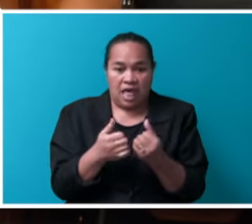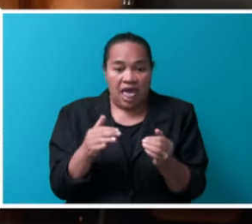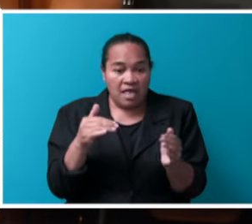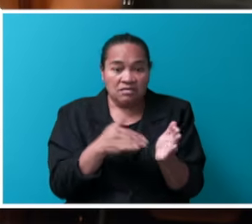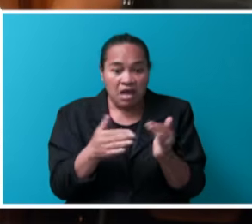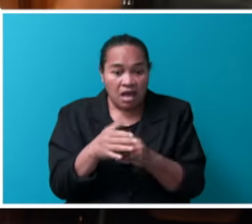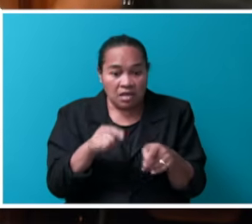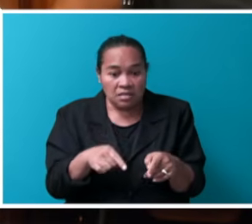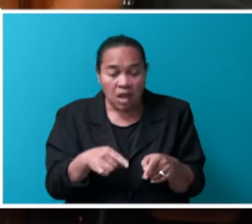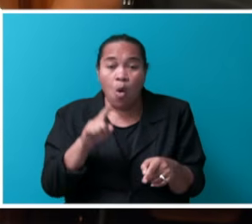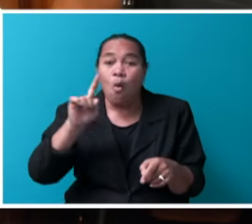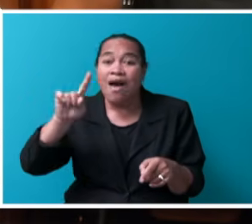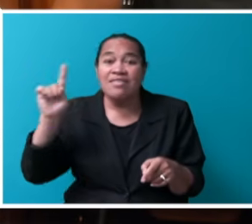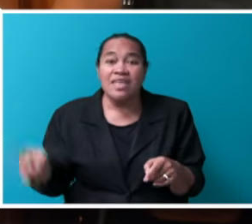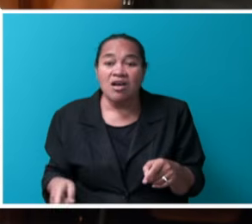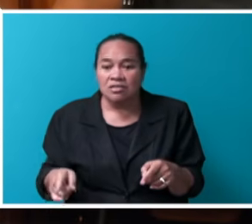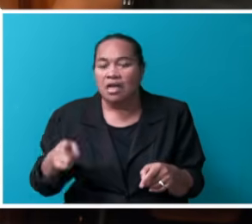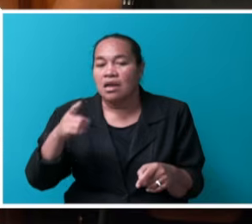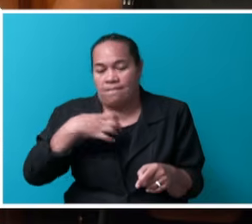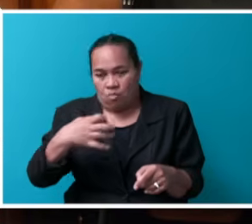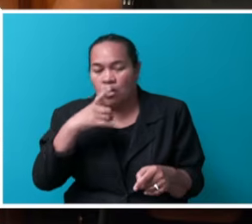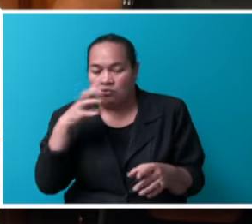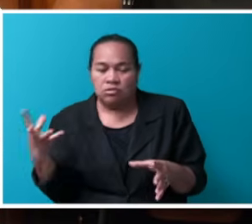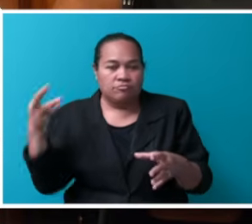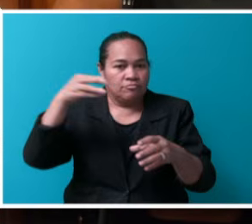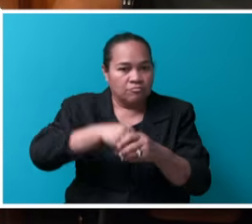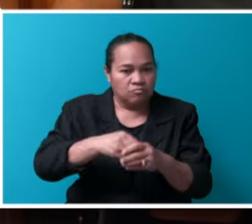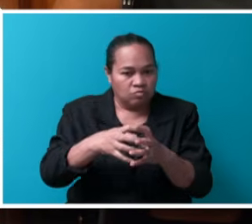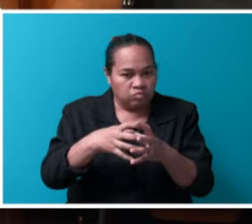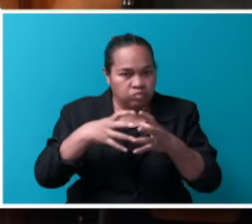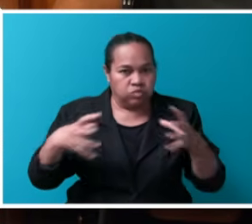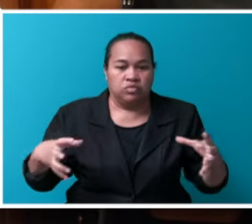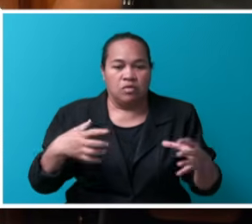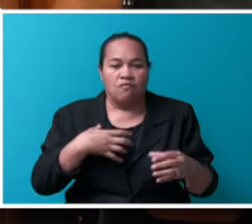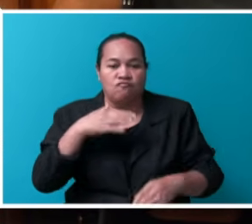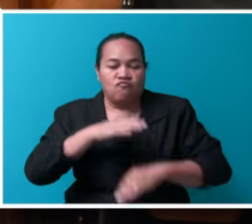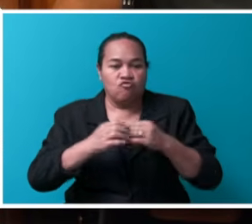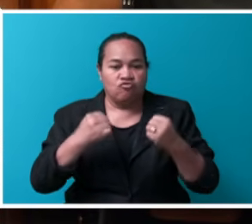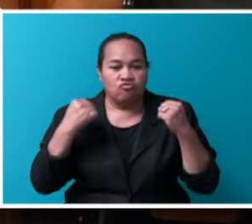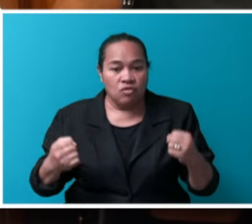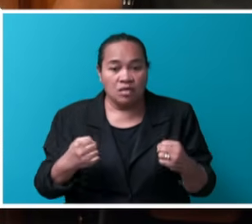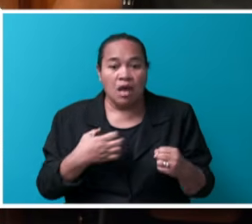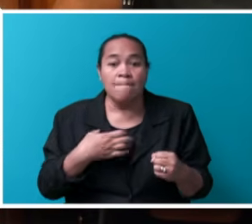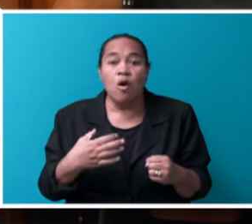an additional 1,000 personnel, taking the full strength of the police force to more than